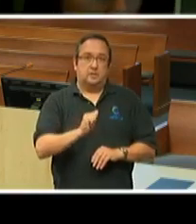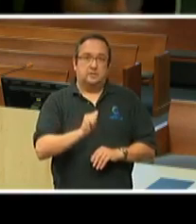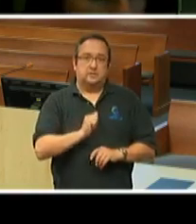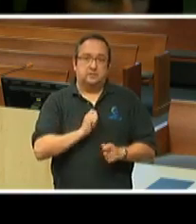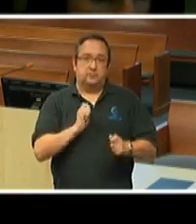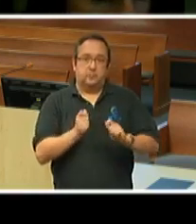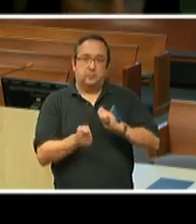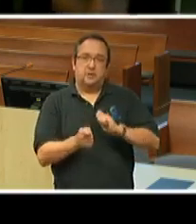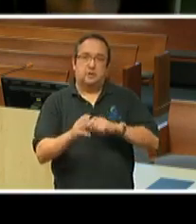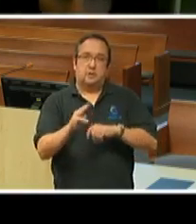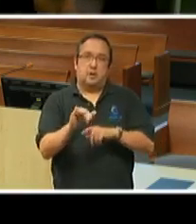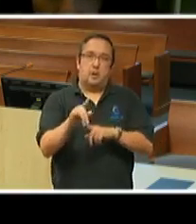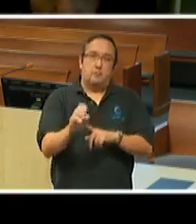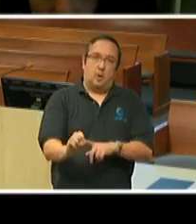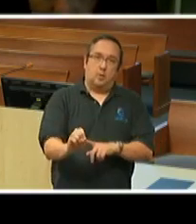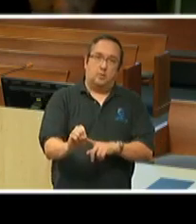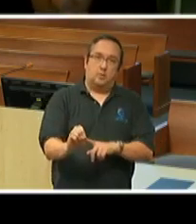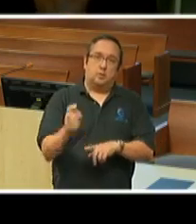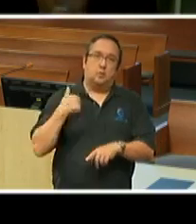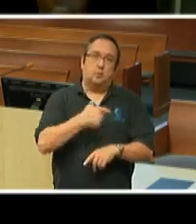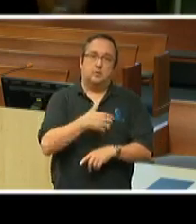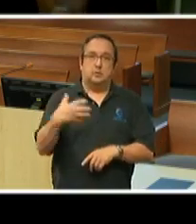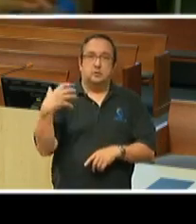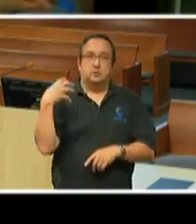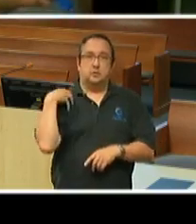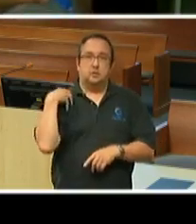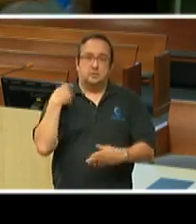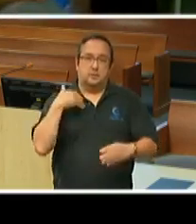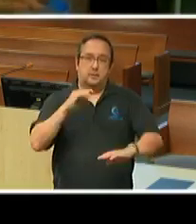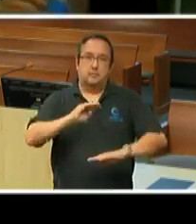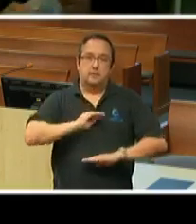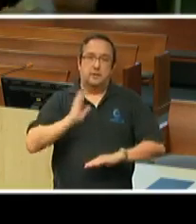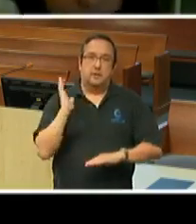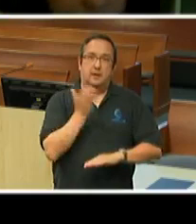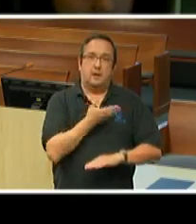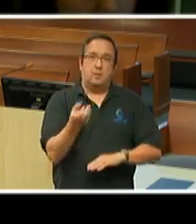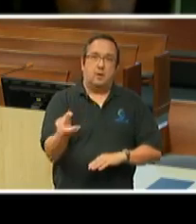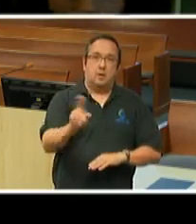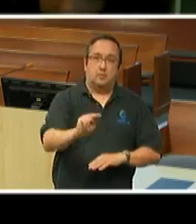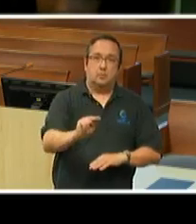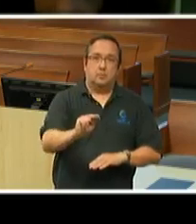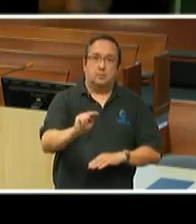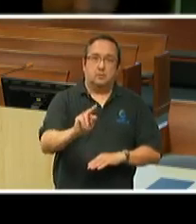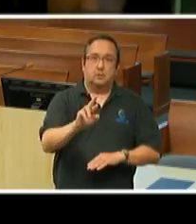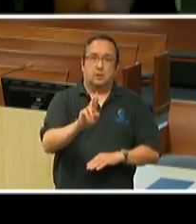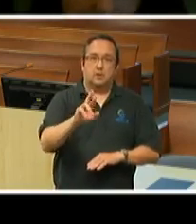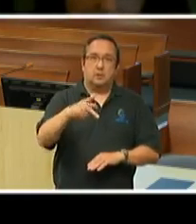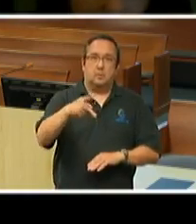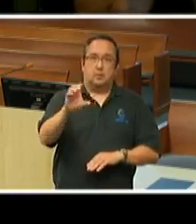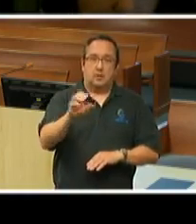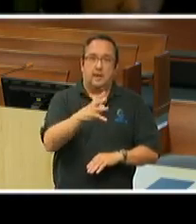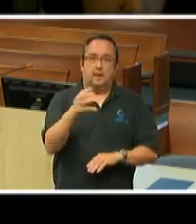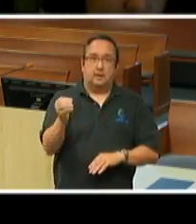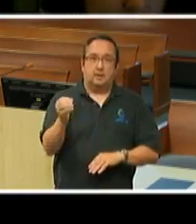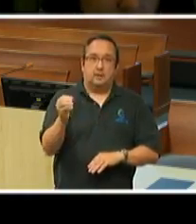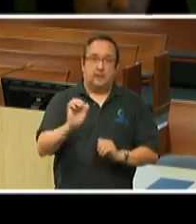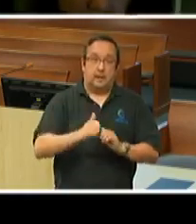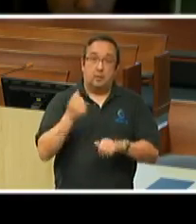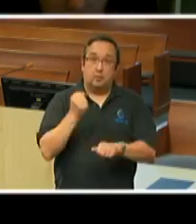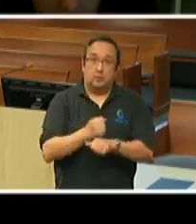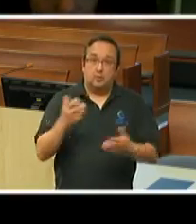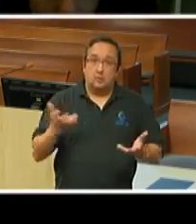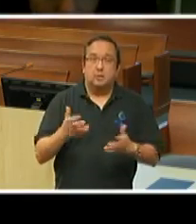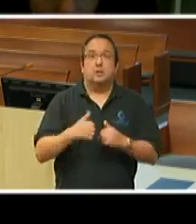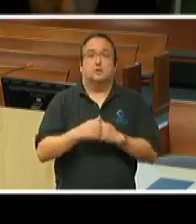which means that we're in charge of muting our own audio. And the way that works is you